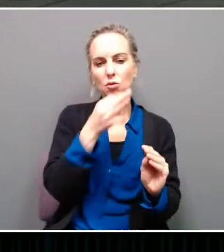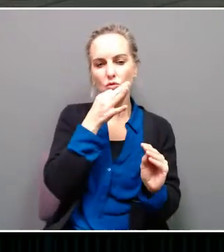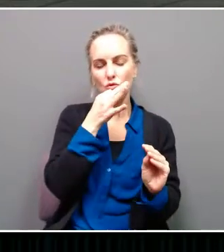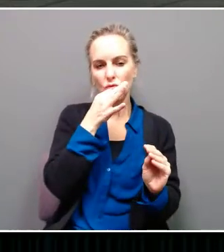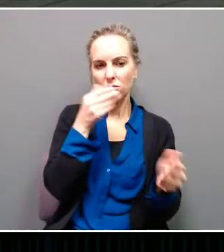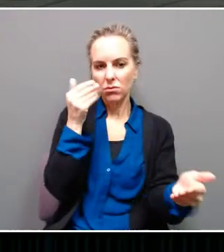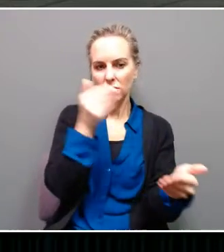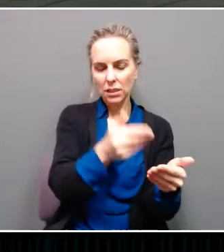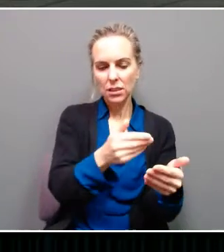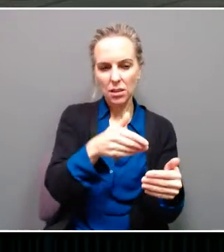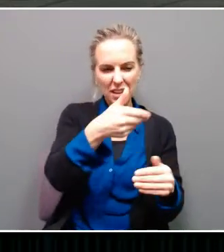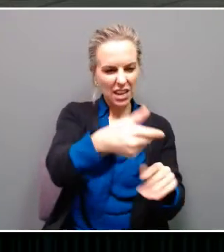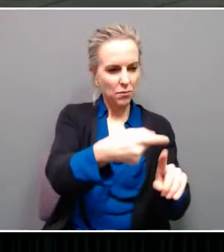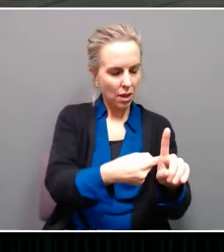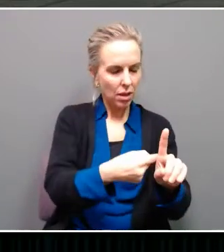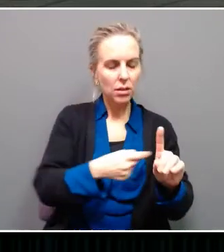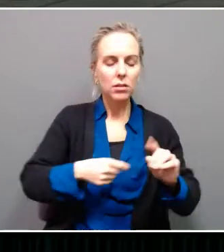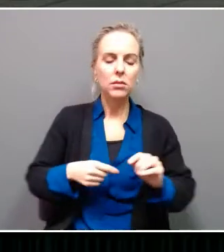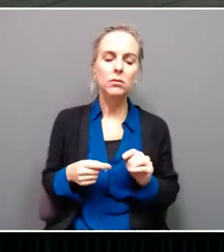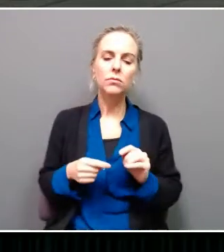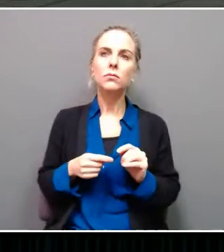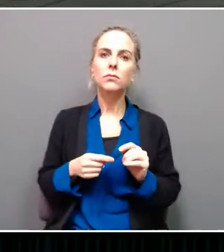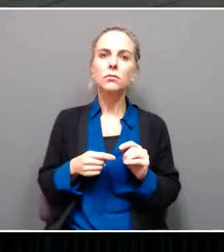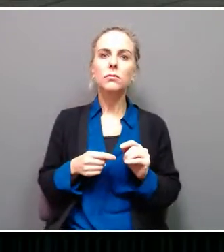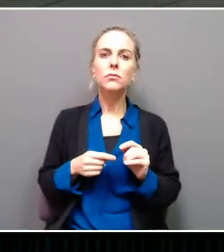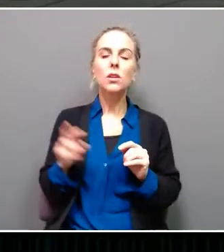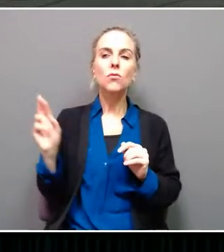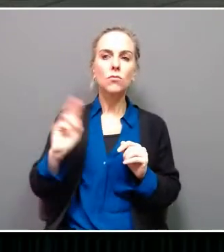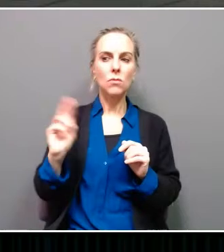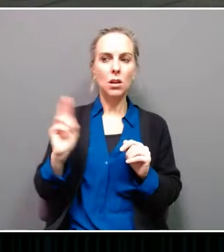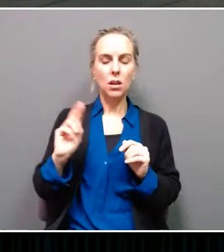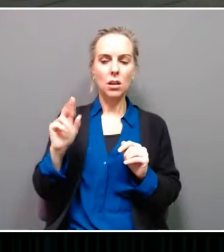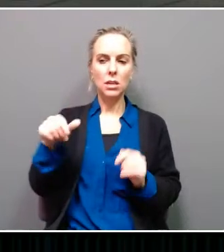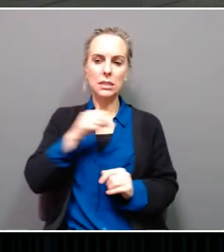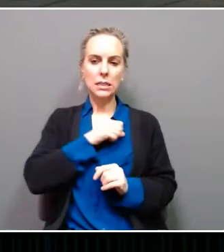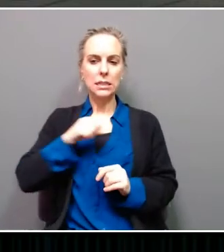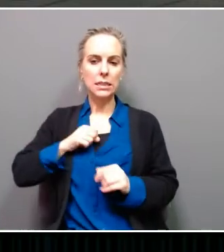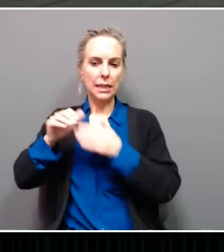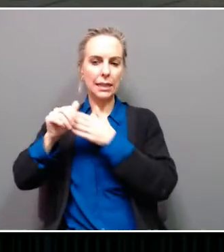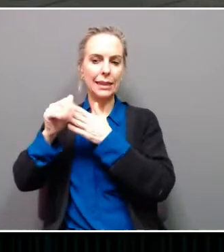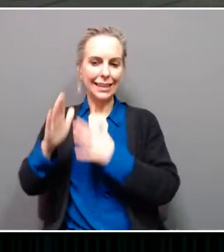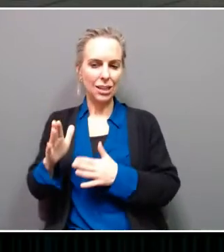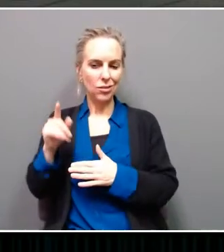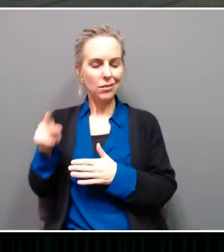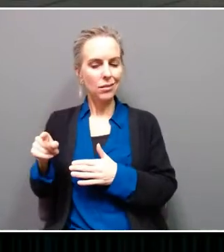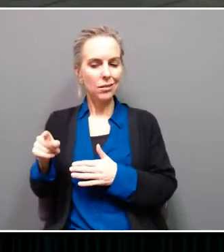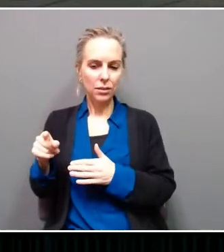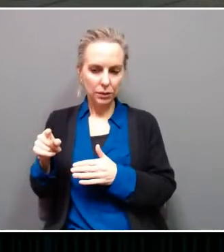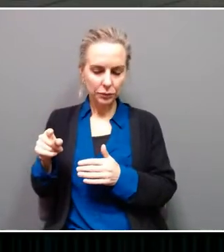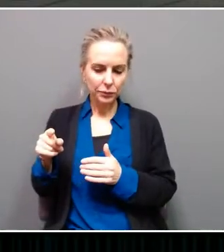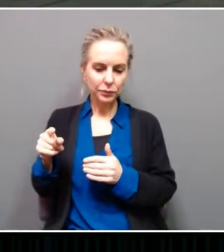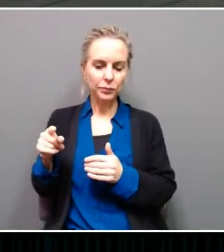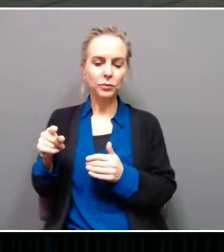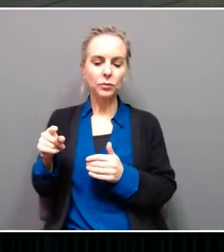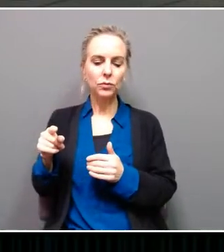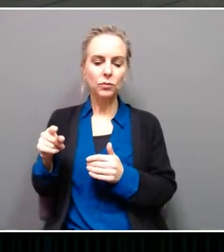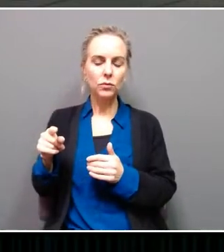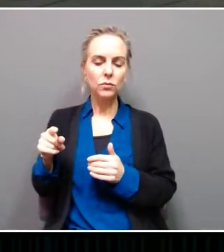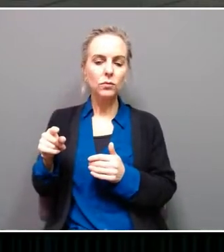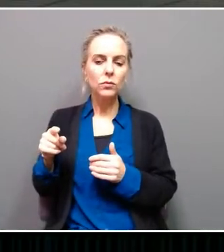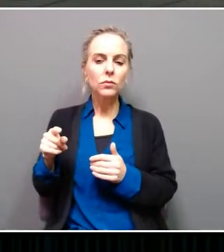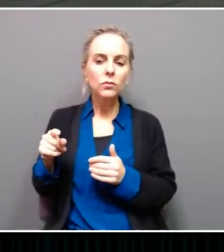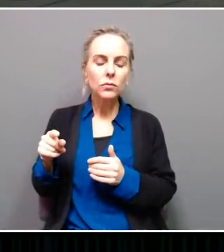month. The Republican Senate leadership is in Pikeville for